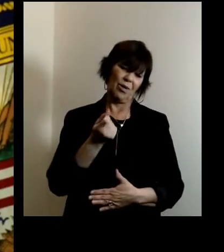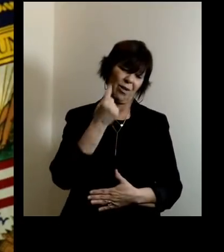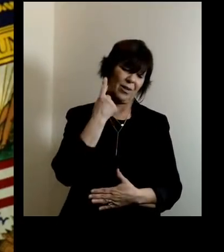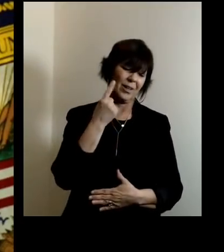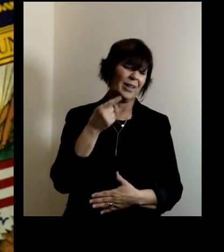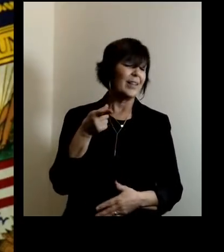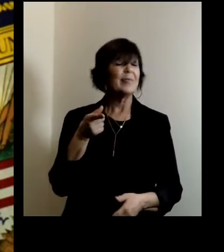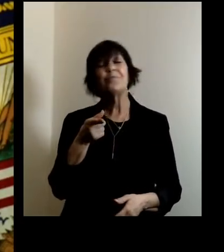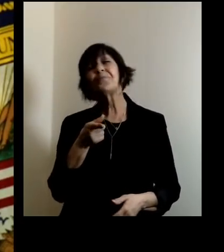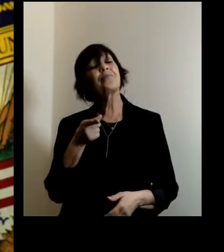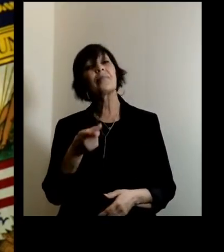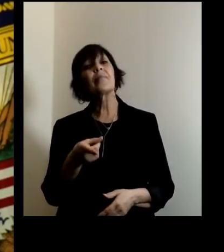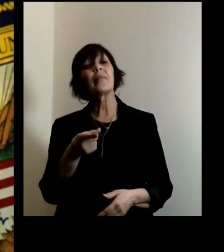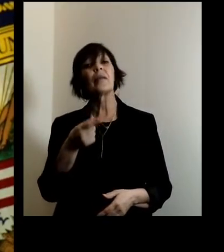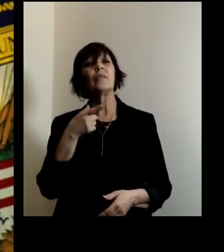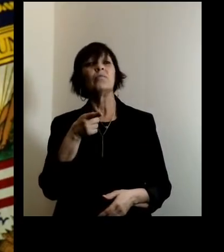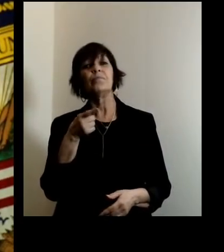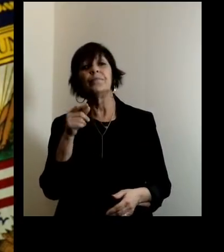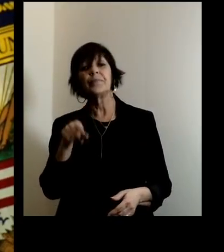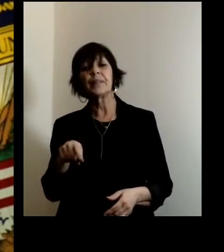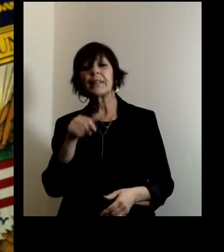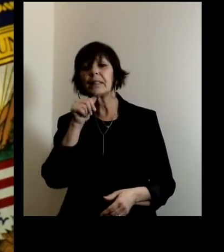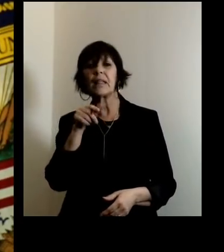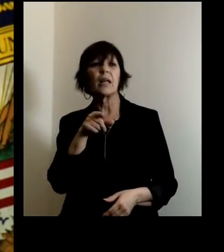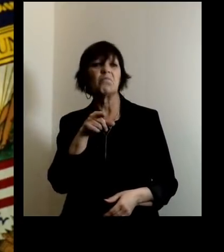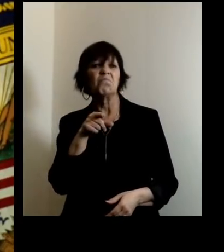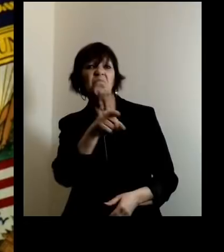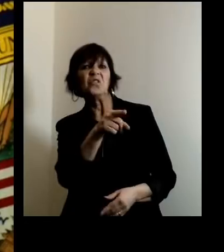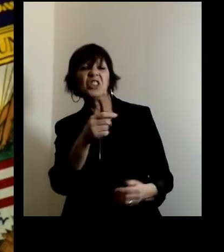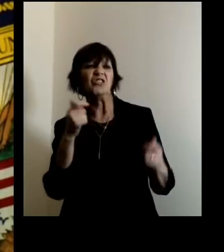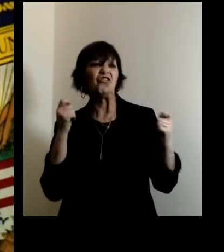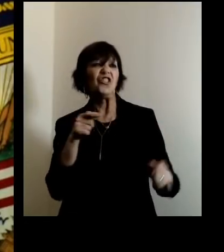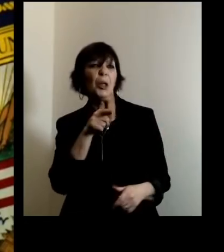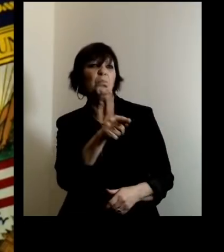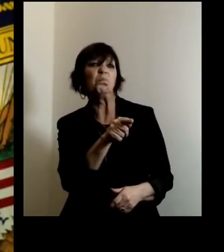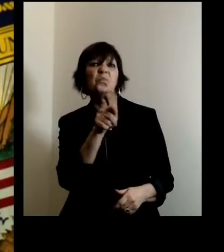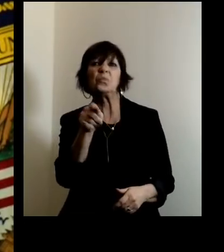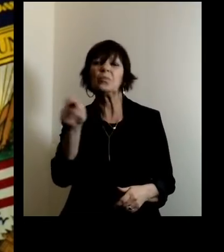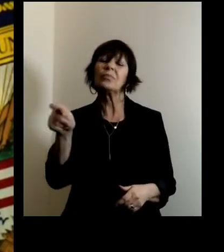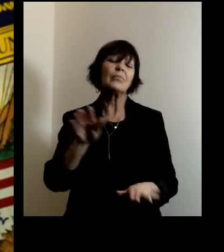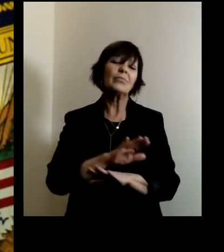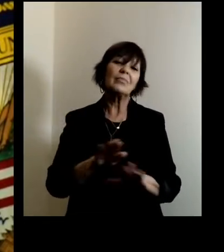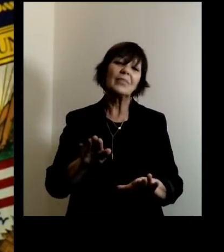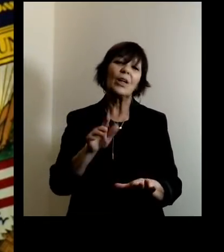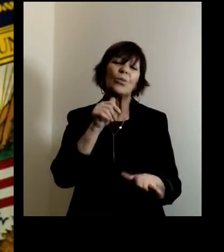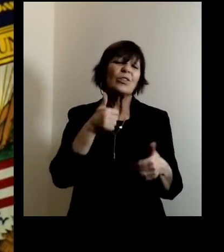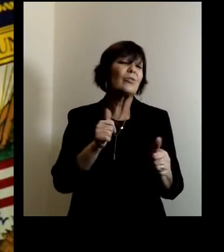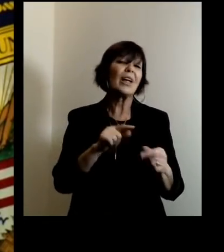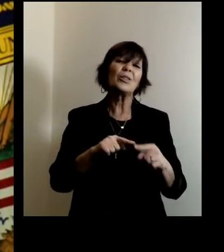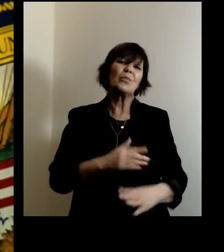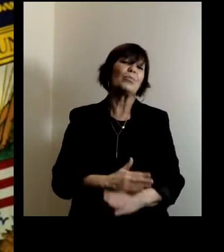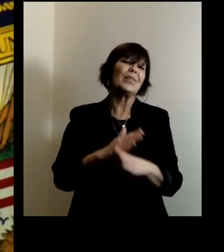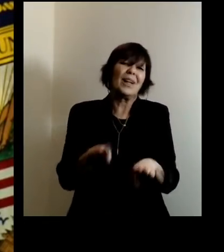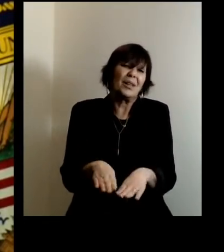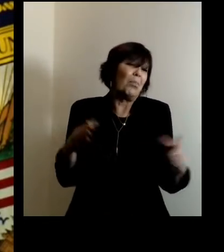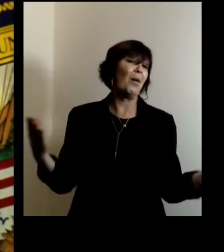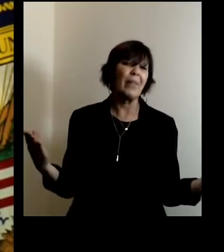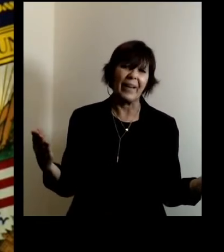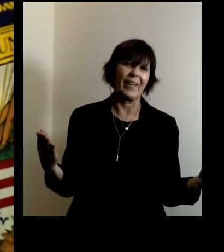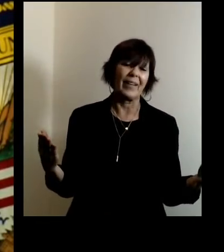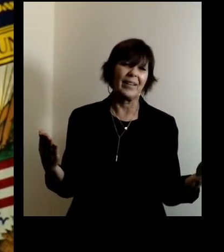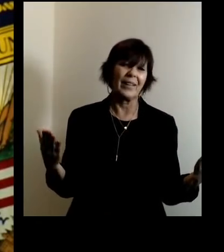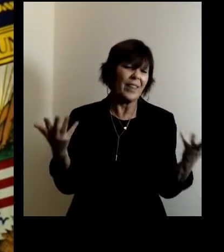not pointing the finger at gyms per se, it's to try to protect the public's health. We are doing this for the greater community's